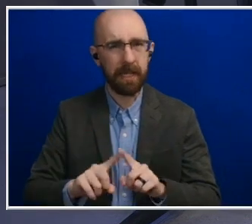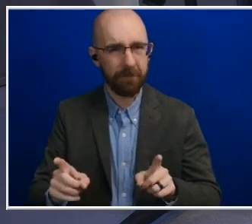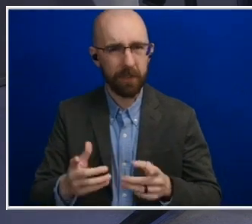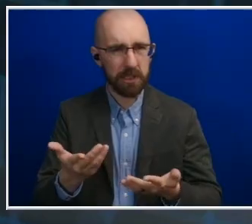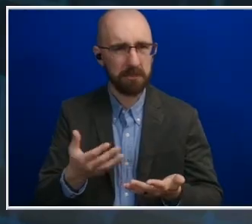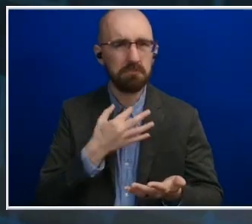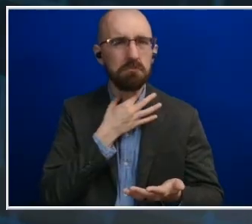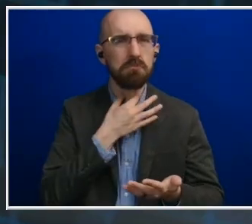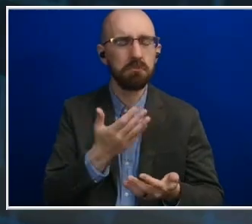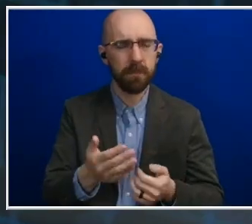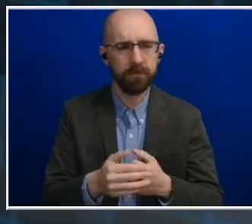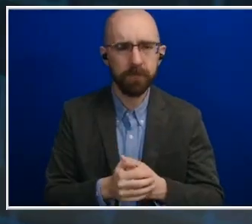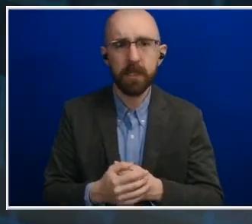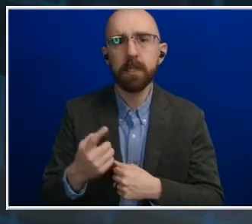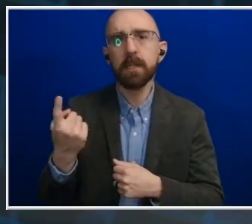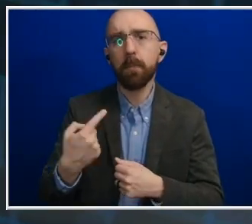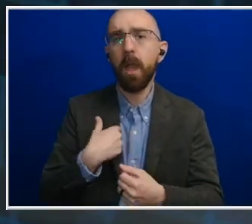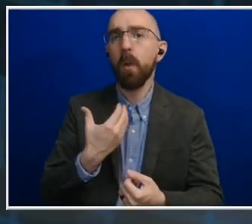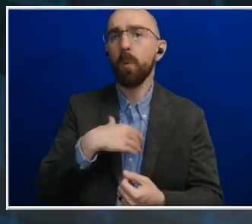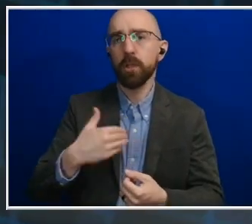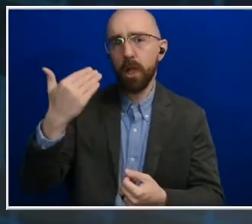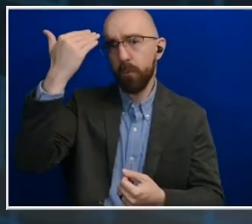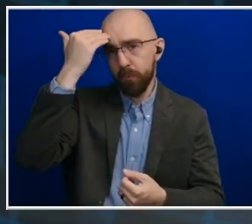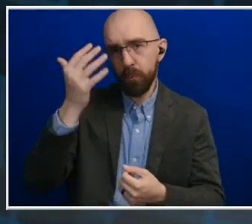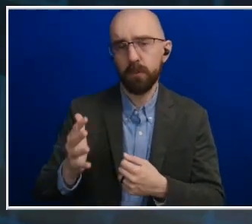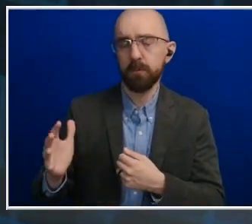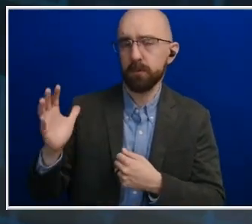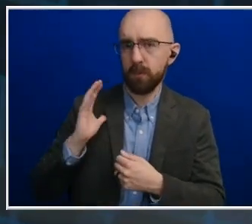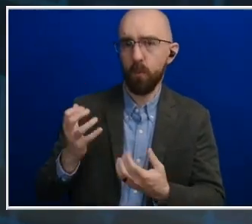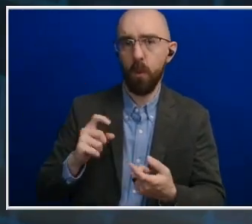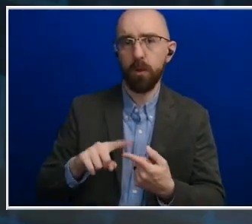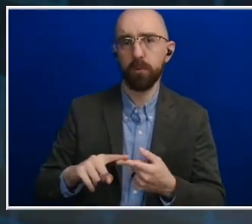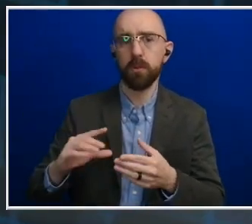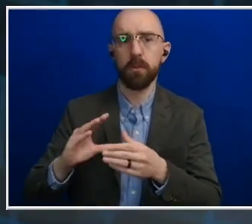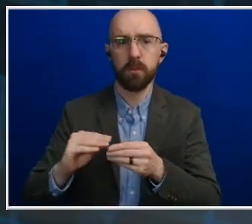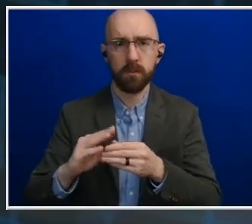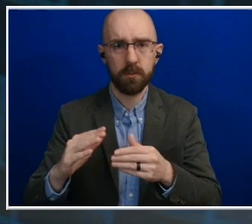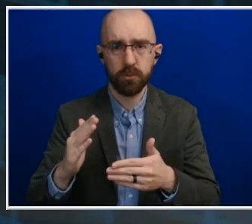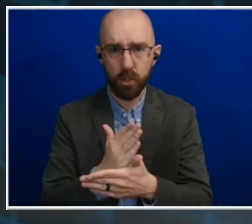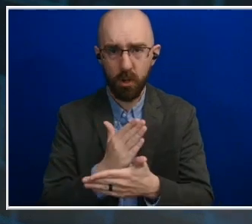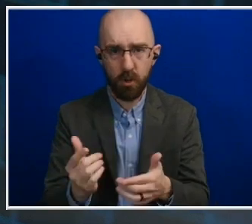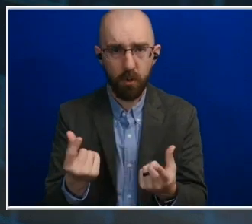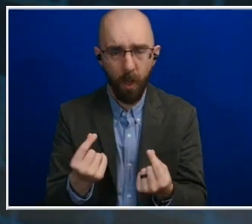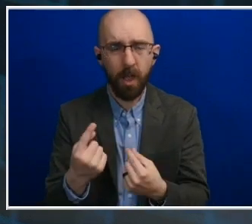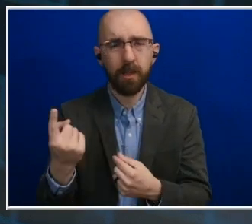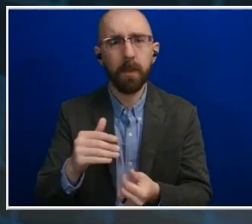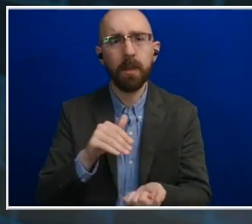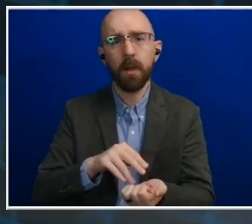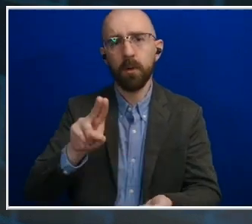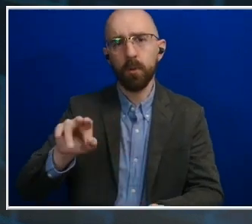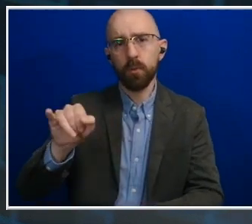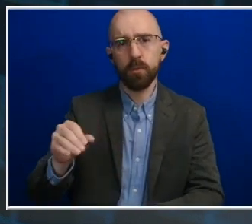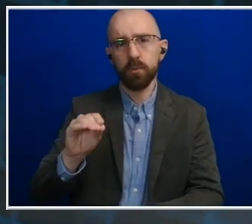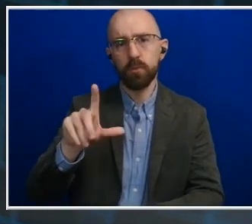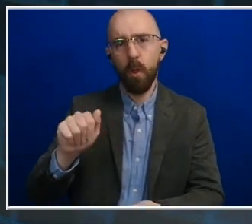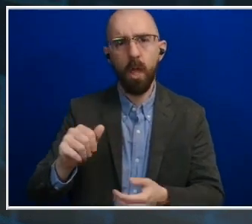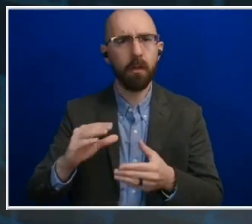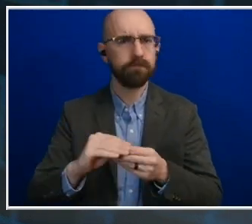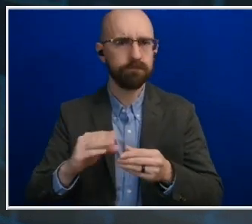I wish I had known and that I wanted to share with everybody is something that Dr. Ujo had said to me during one of our